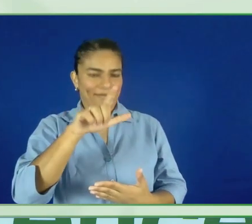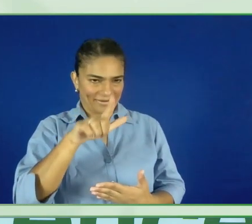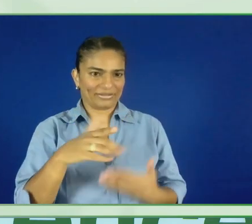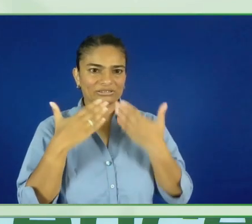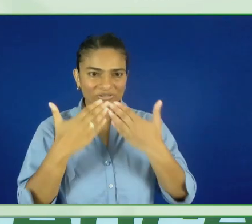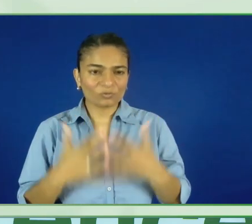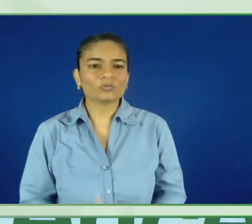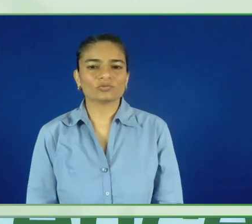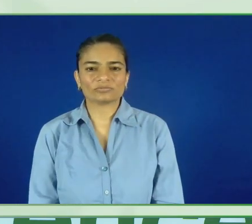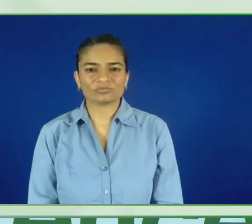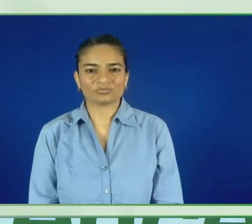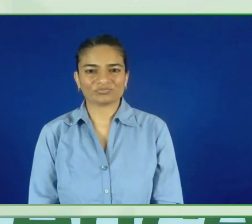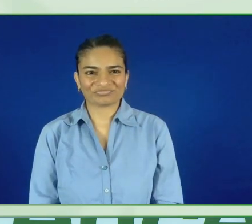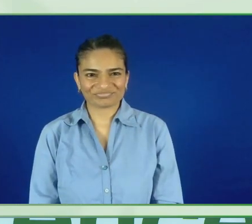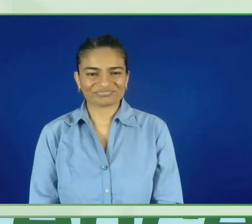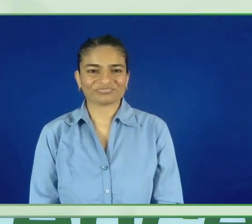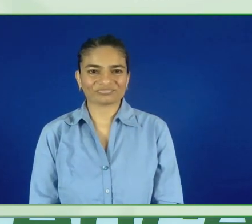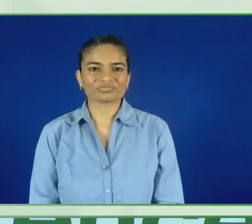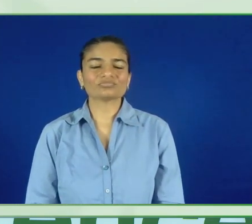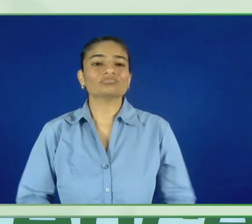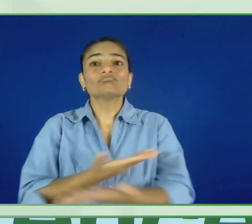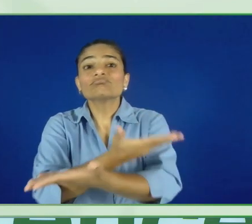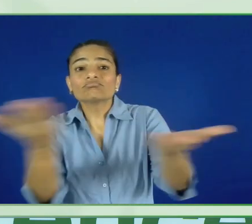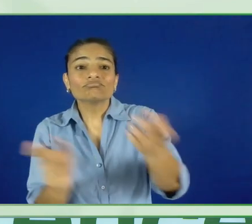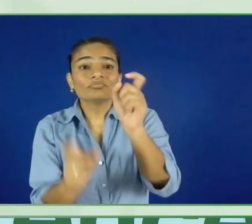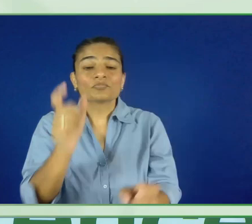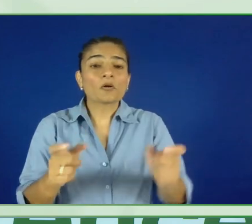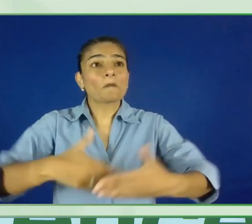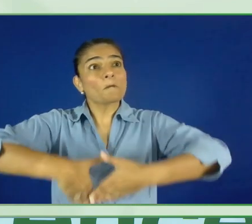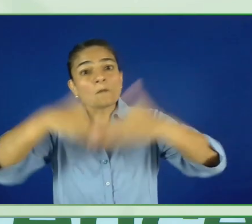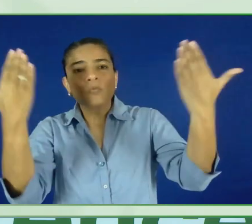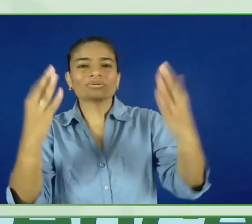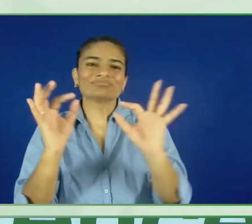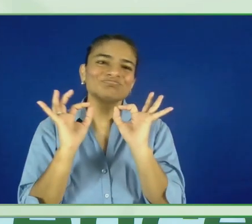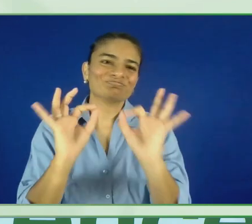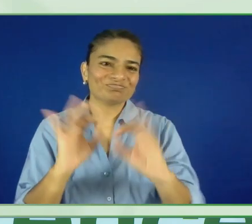good morning to all of you. So, just imagine